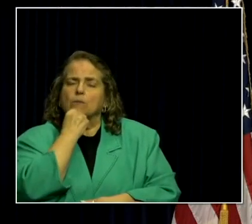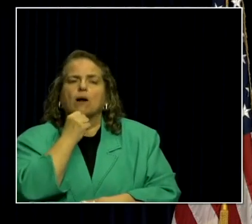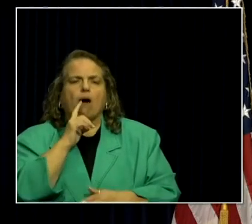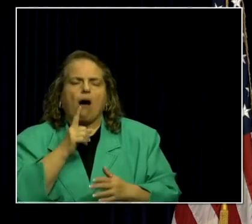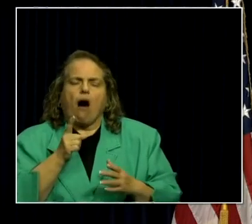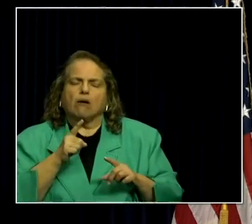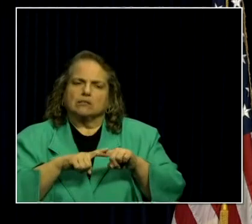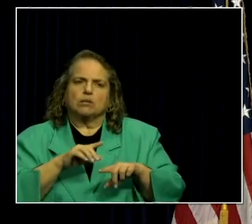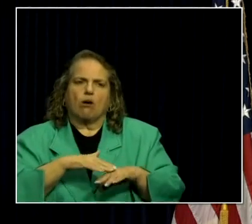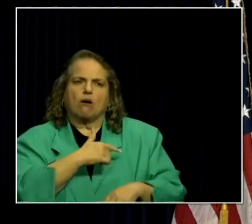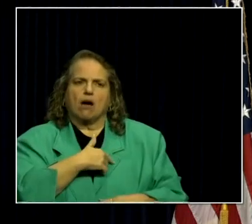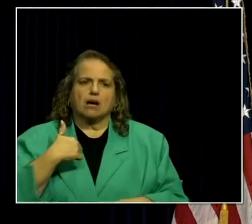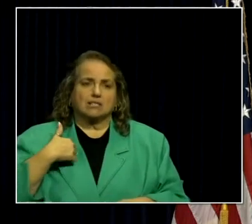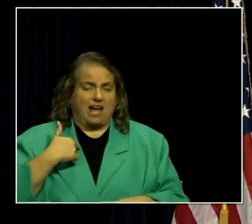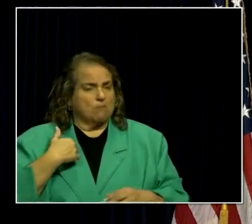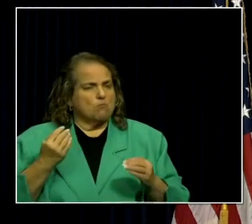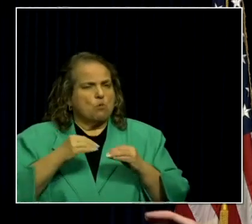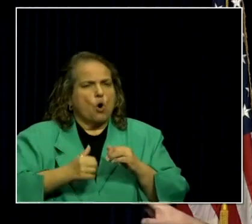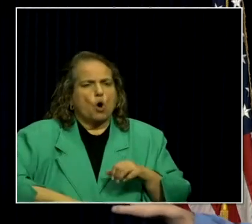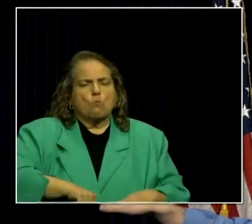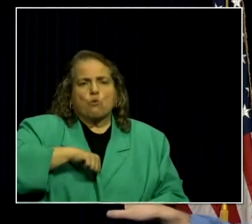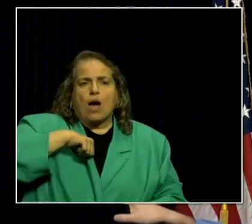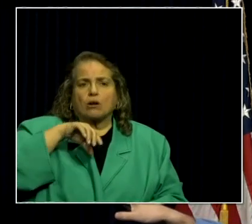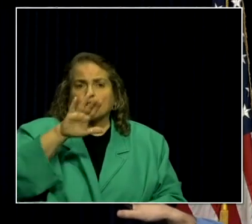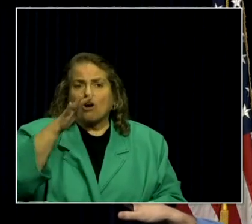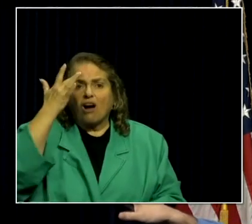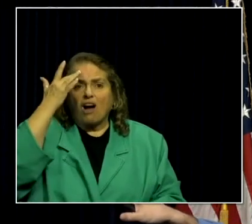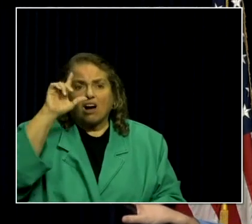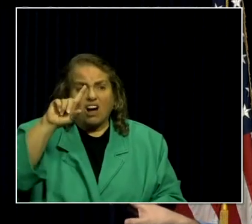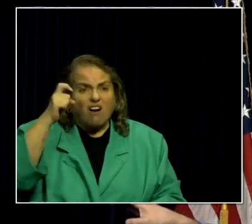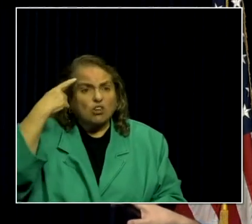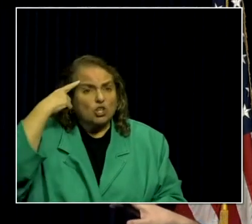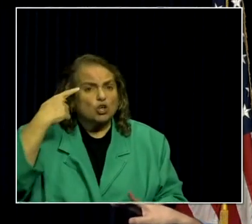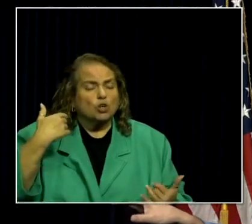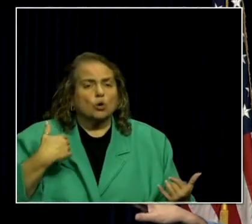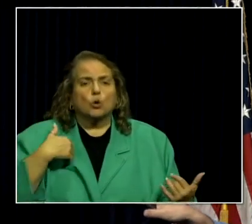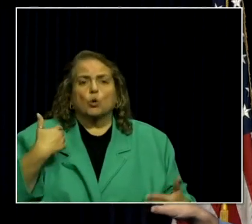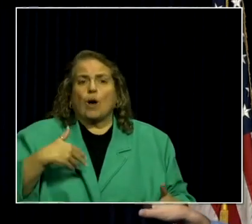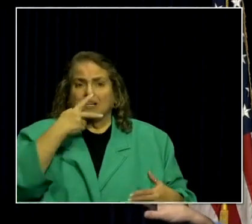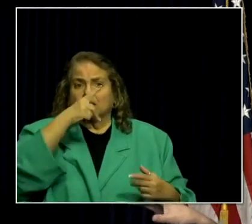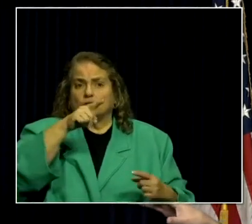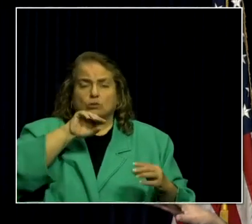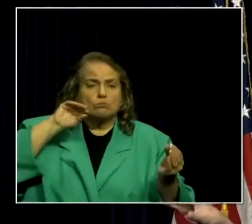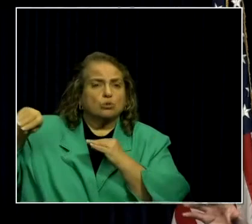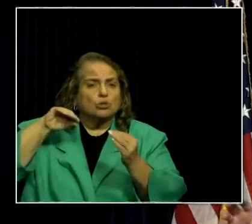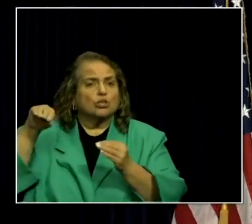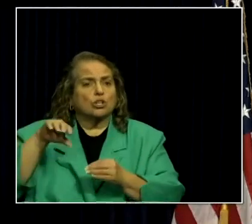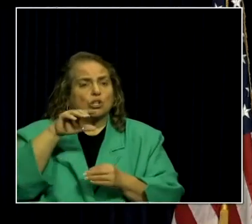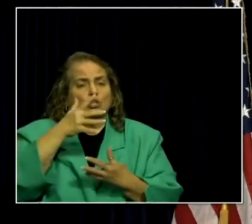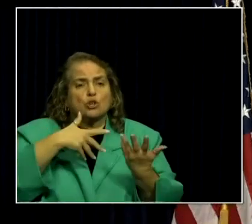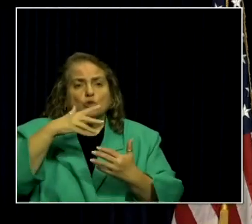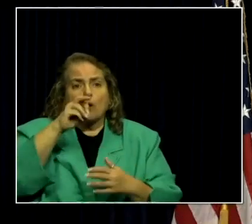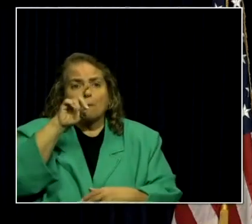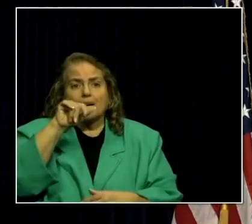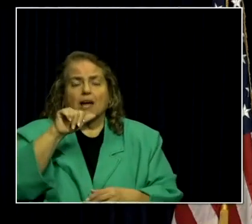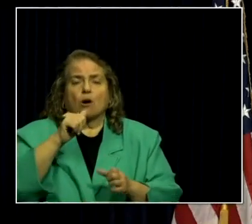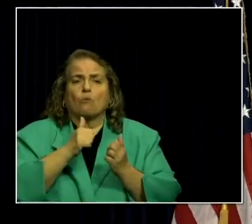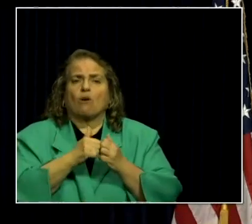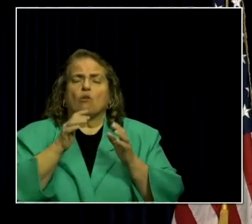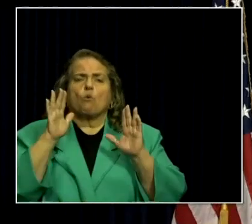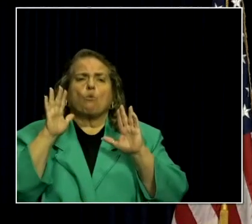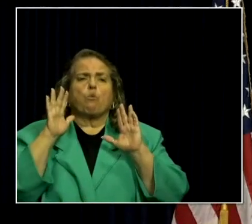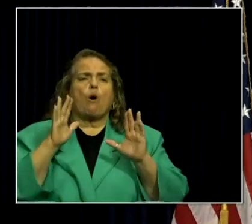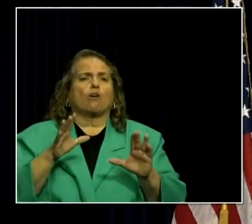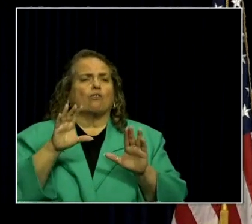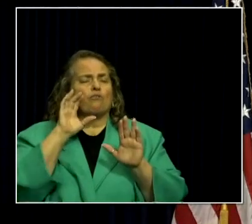proud to be your governor. I have seen you fill up social media with positivity. I have seen you create new ways to connect to each